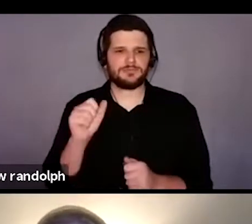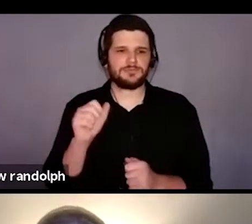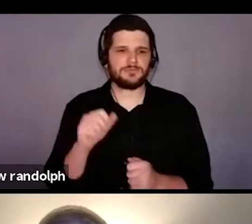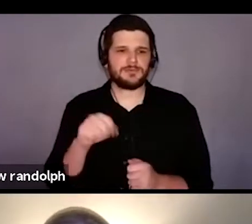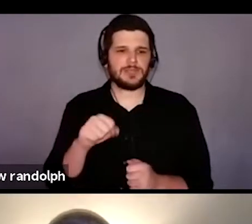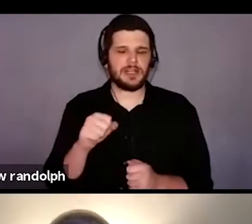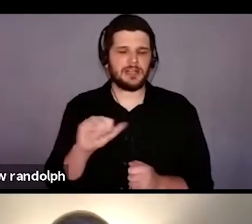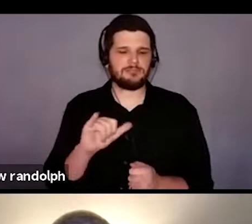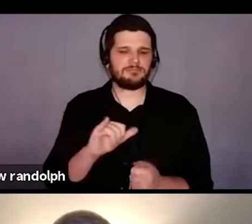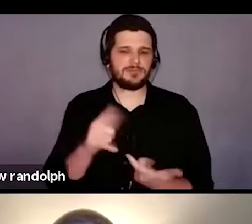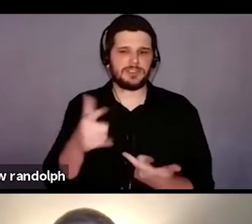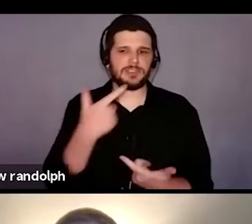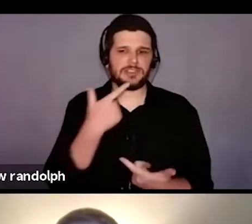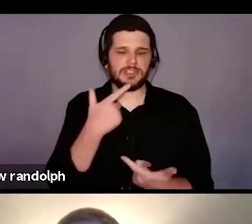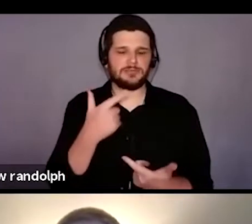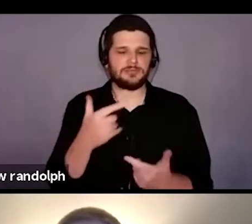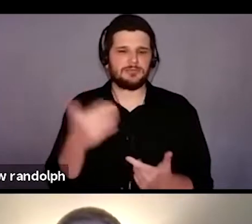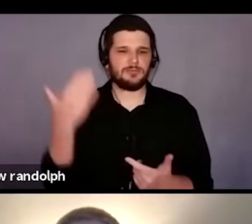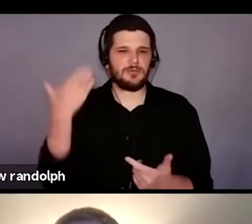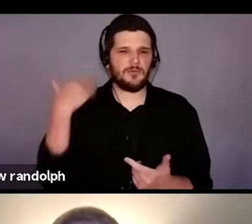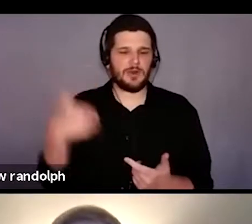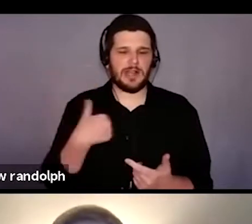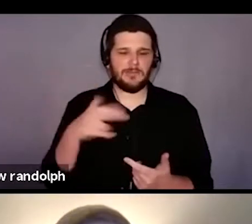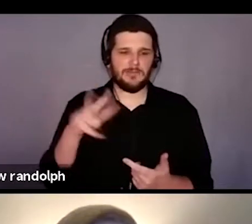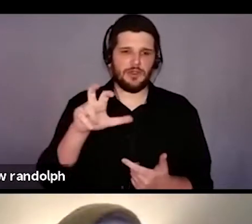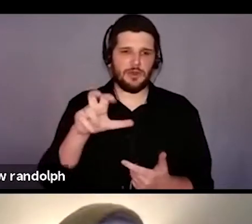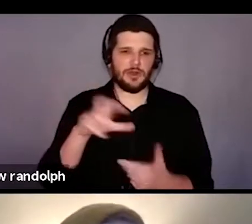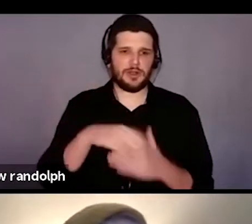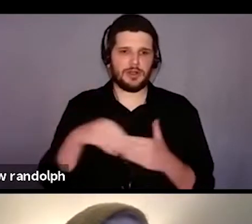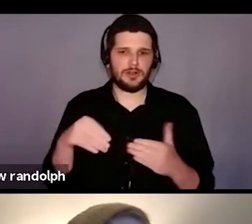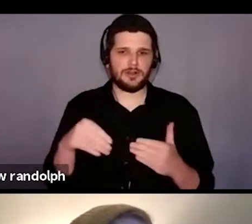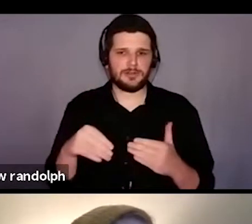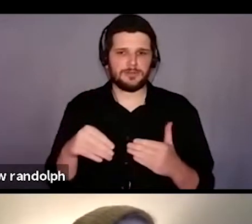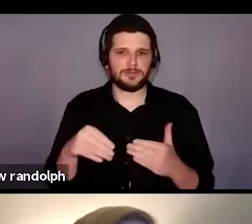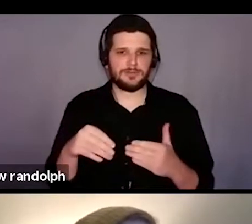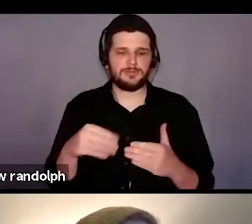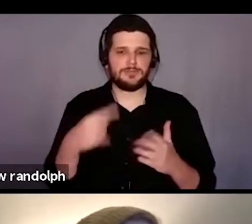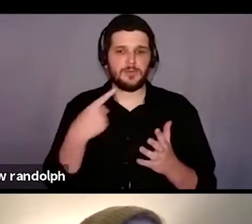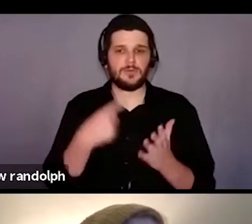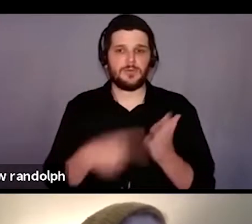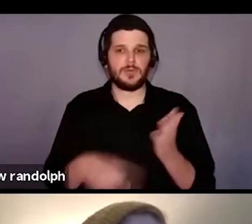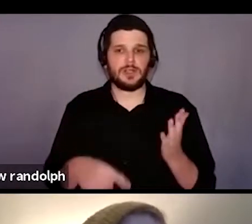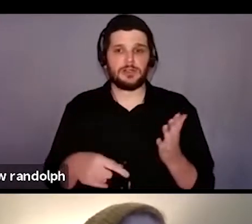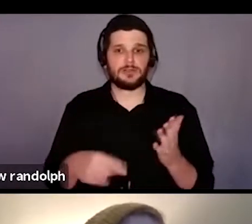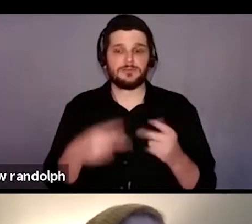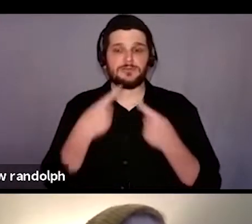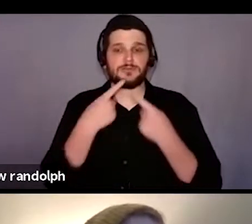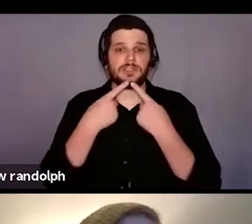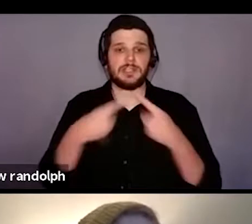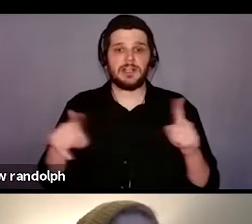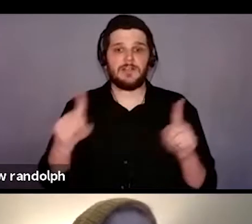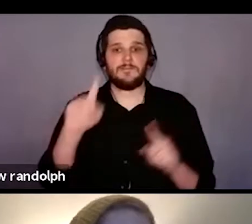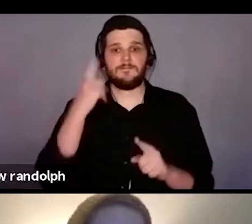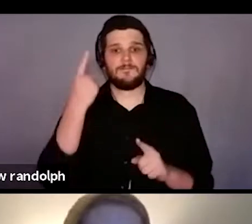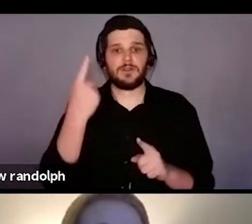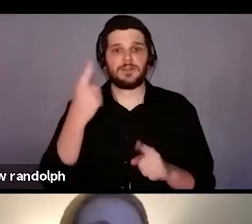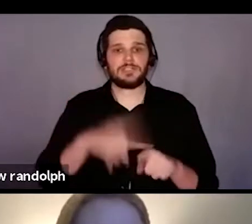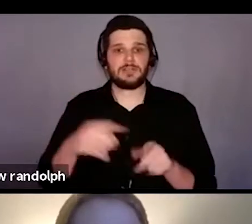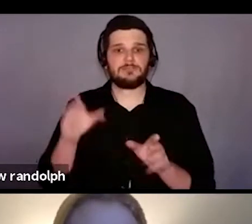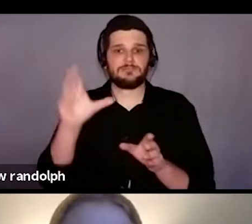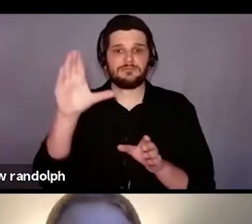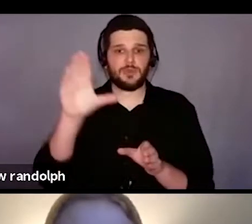Like you said, we had our original 300, and when it was announced for that first scale back